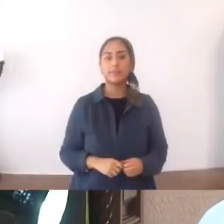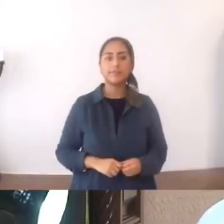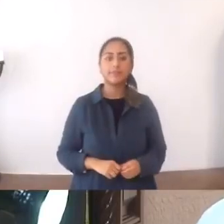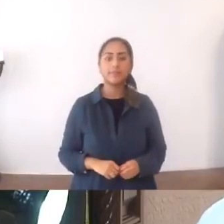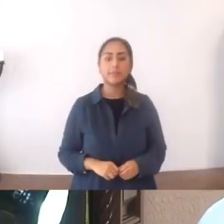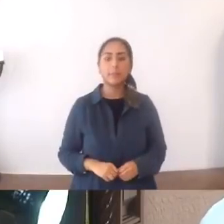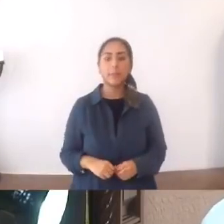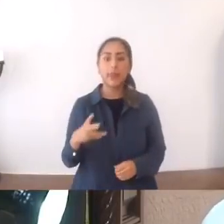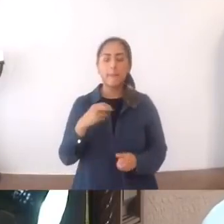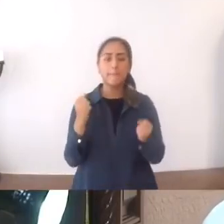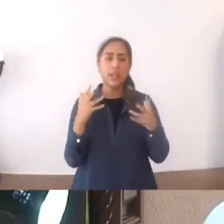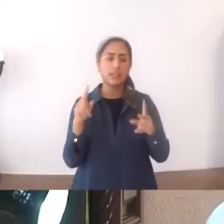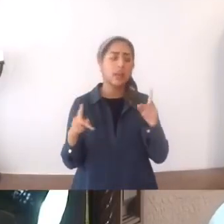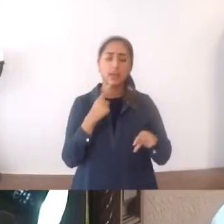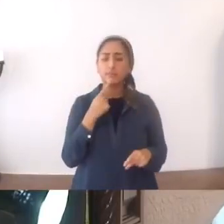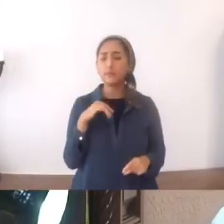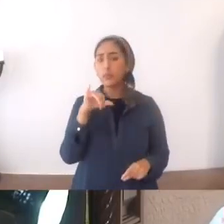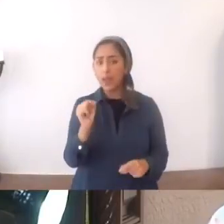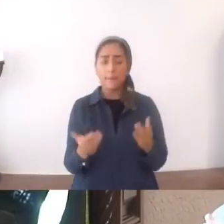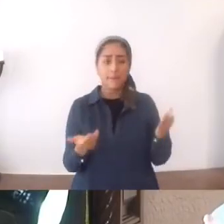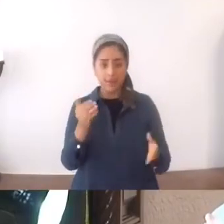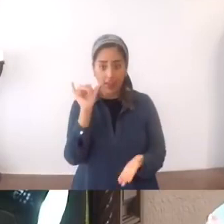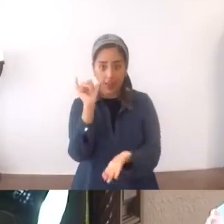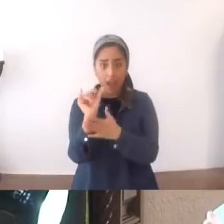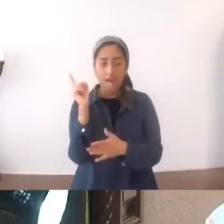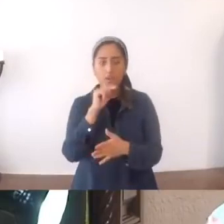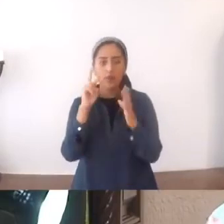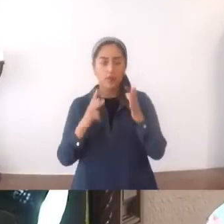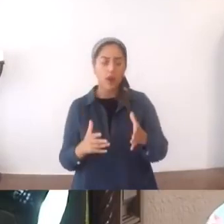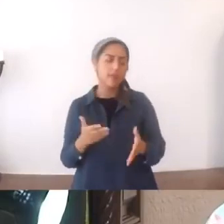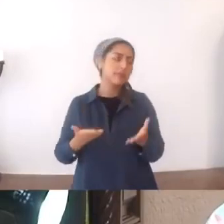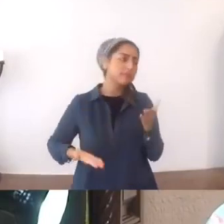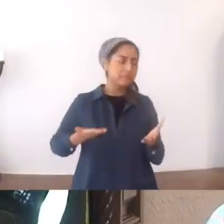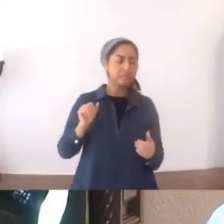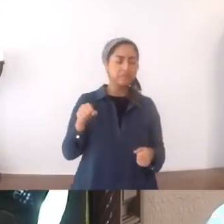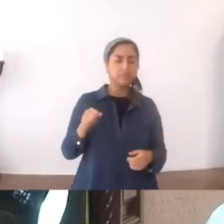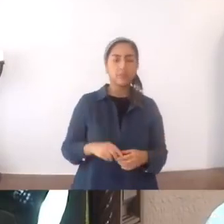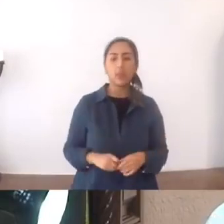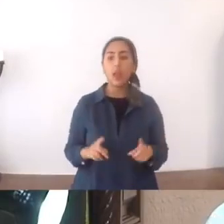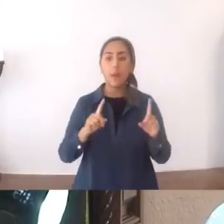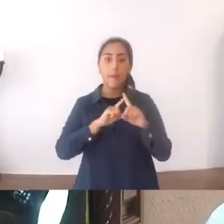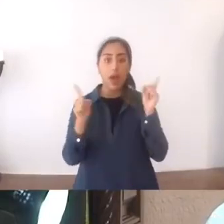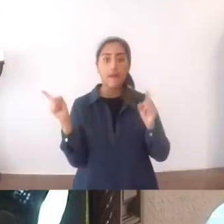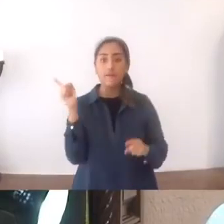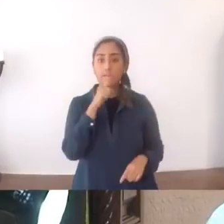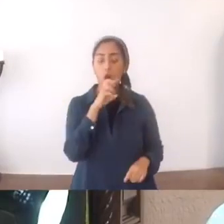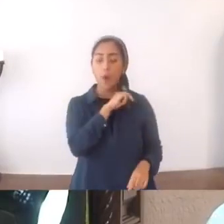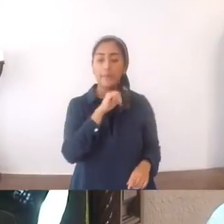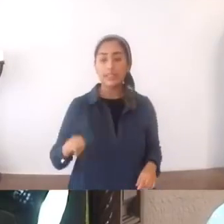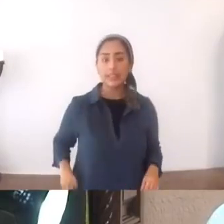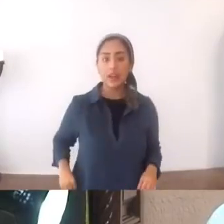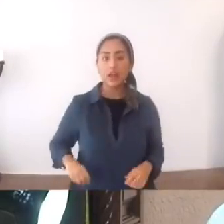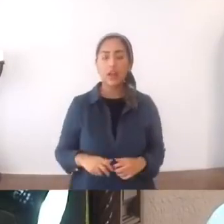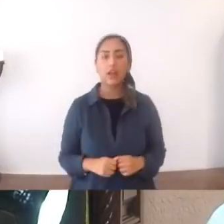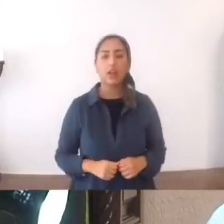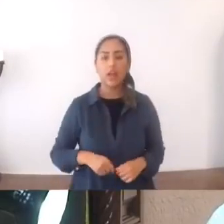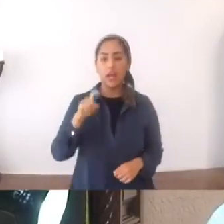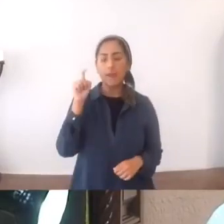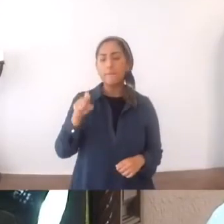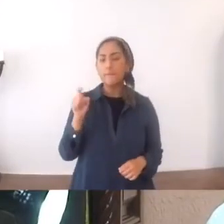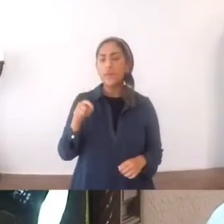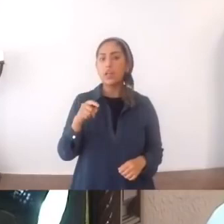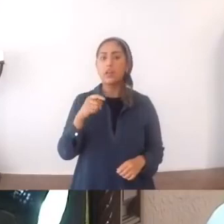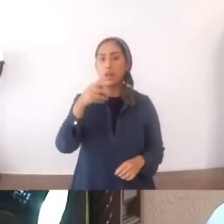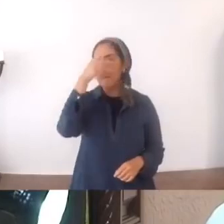by Johanan in Revelation. Entonces muchos dicen, bueno, sí, puede ser el falso profeta, And many say, well, yes, Pero maybe el he can be the fake anti-Mashiach prophet, but